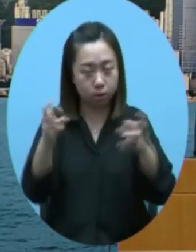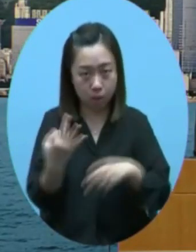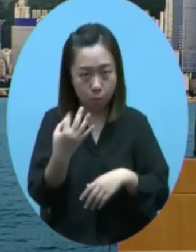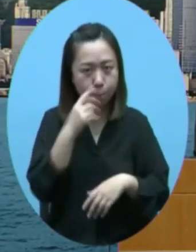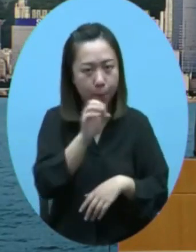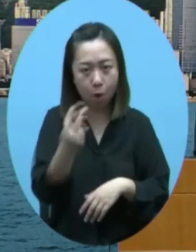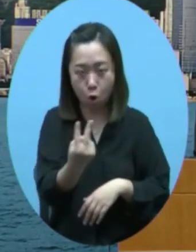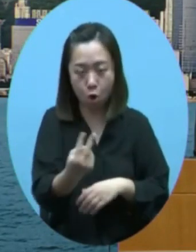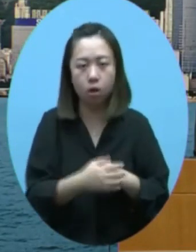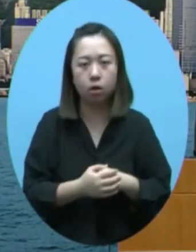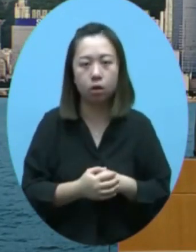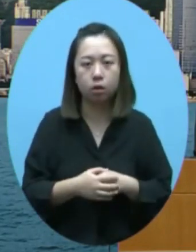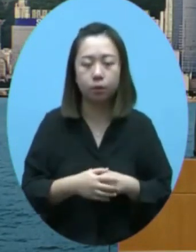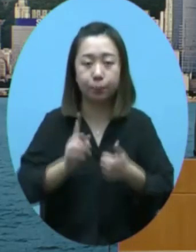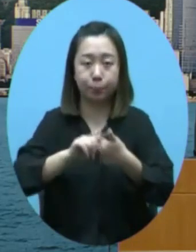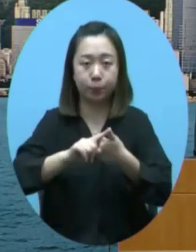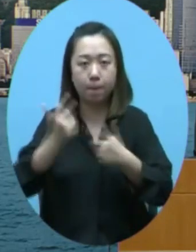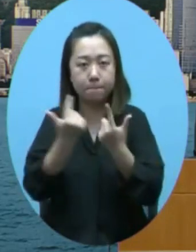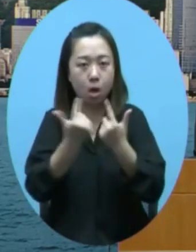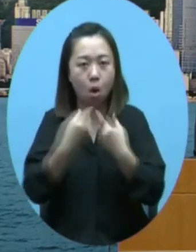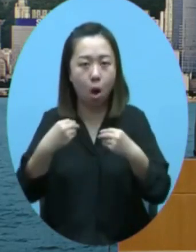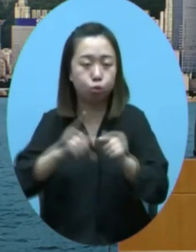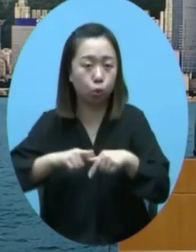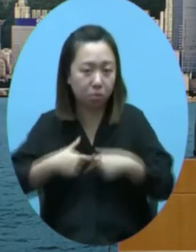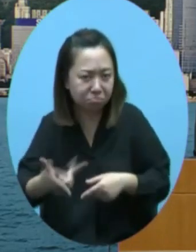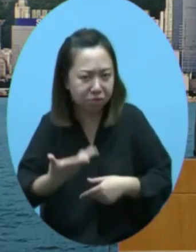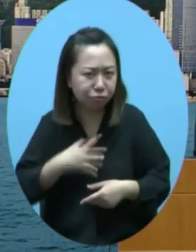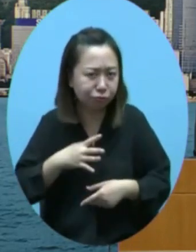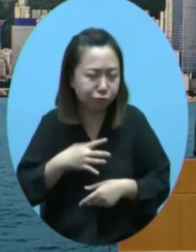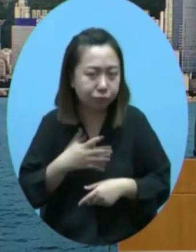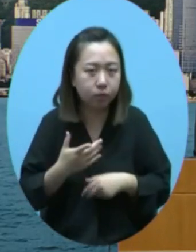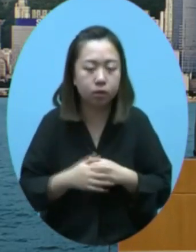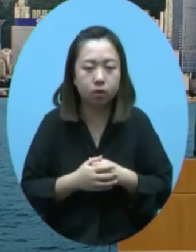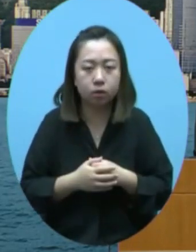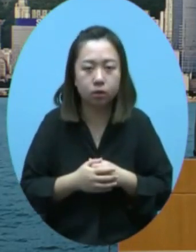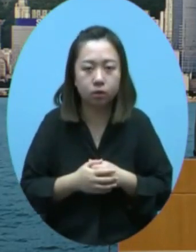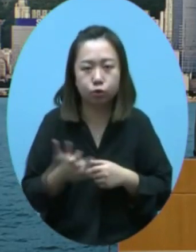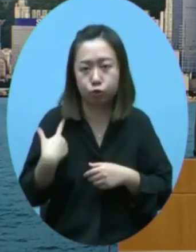3 questions. The first question, and for North Point Education Center,